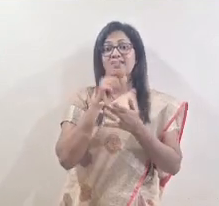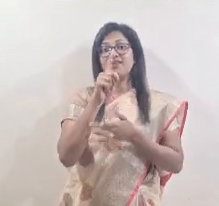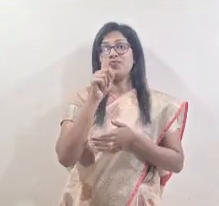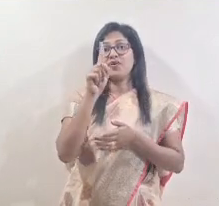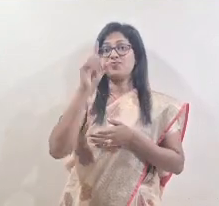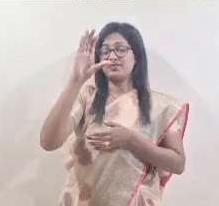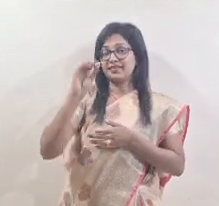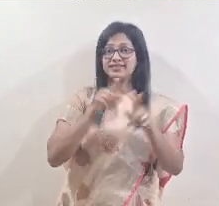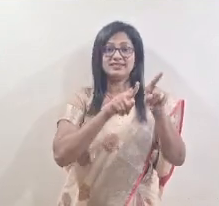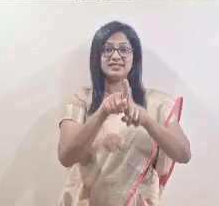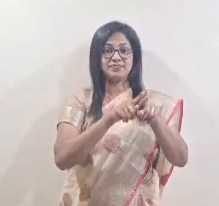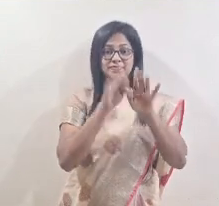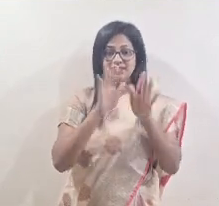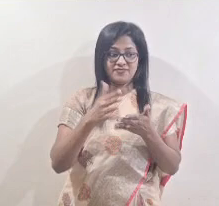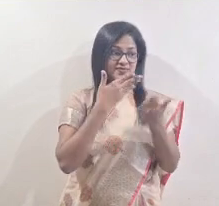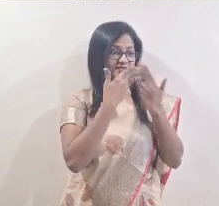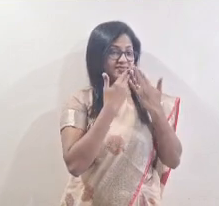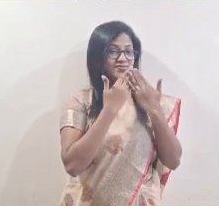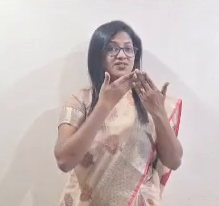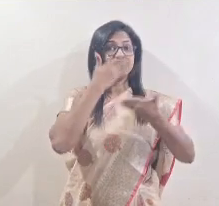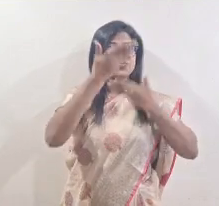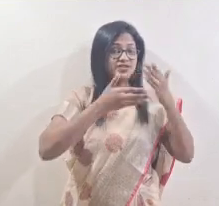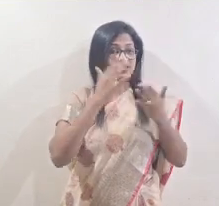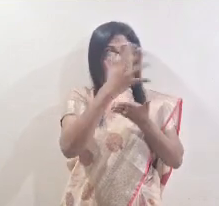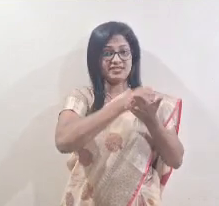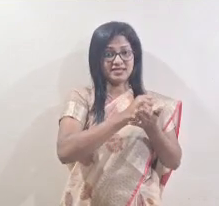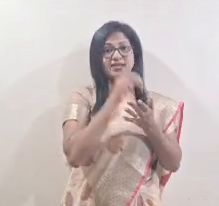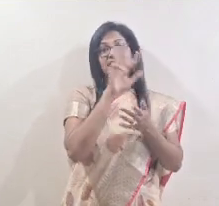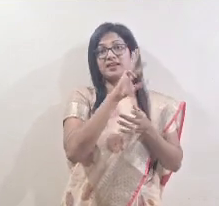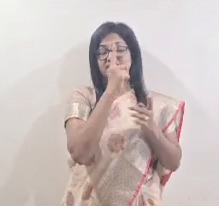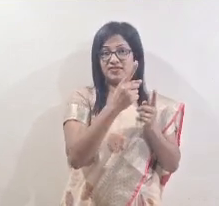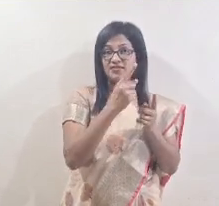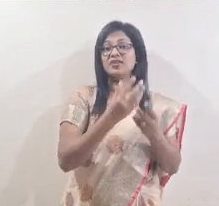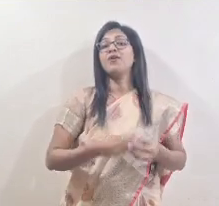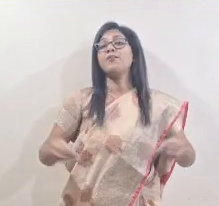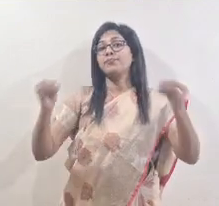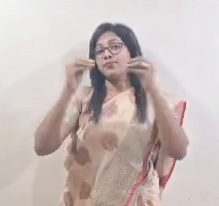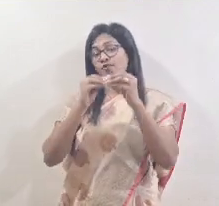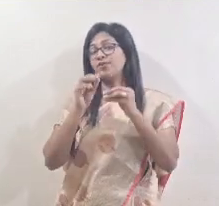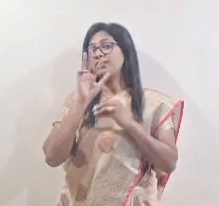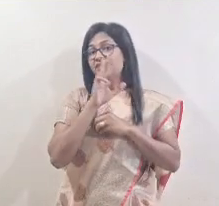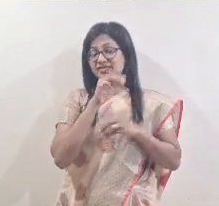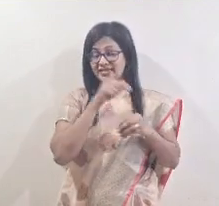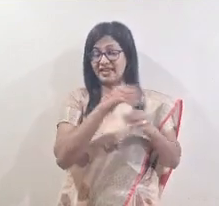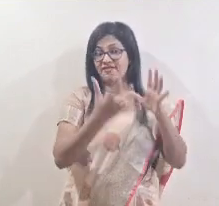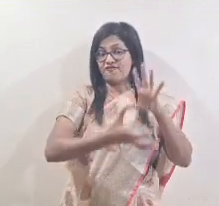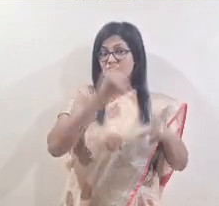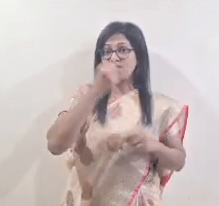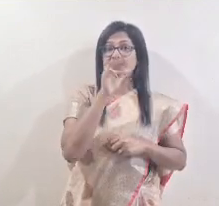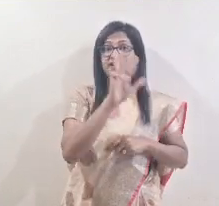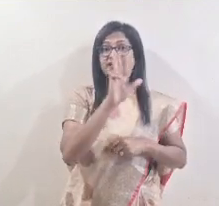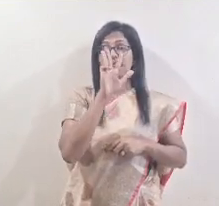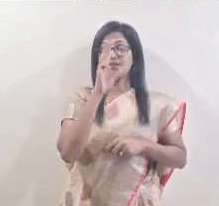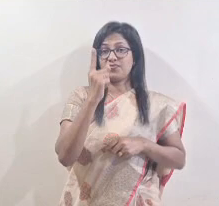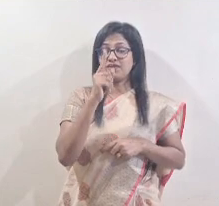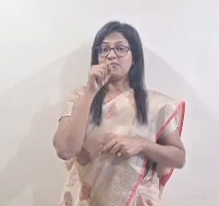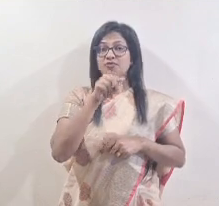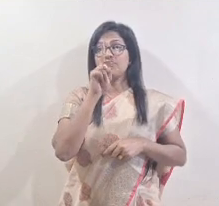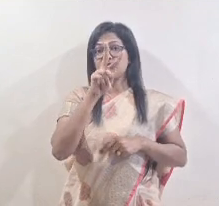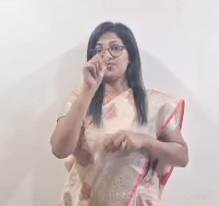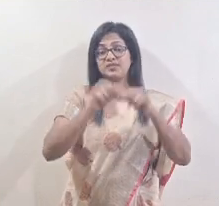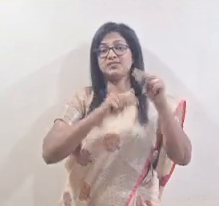110 samples. My training data set samples were 91, and I got 91.2% accuracy for my training data